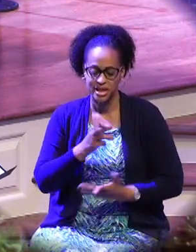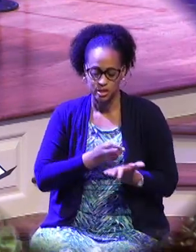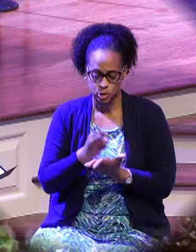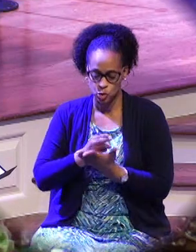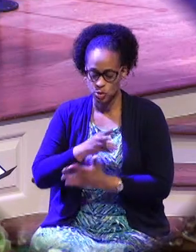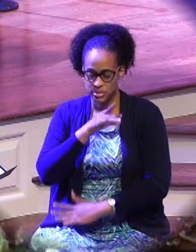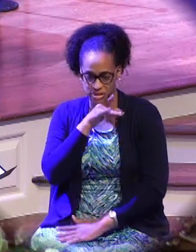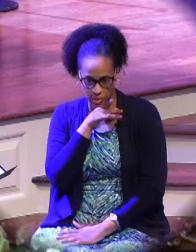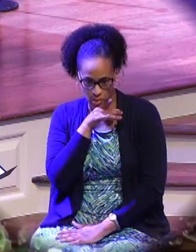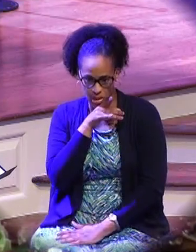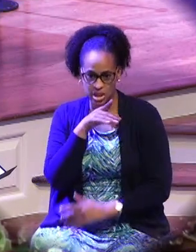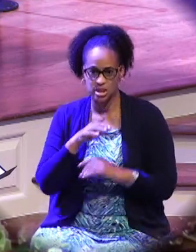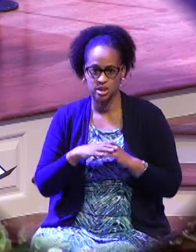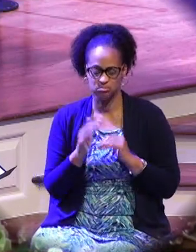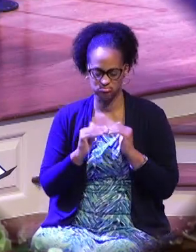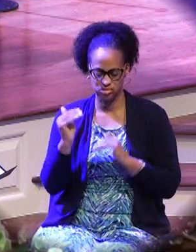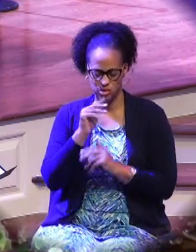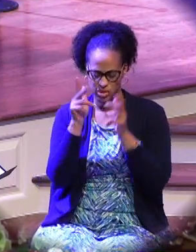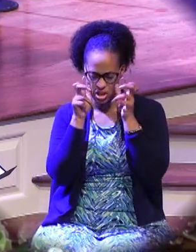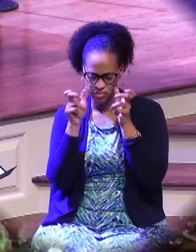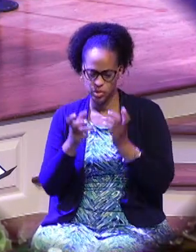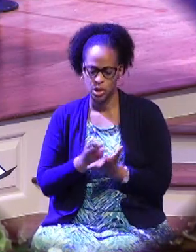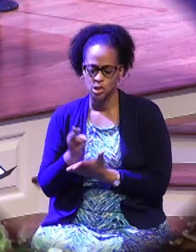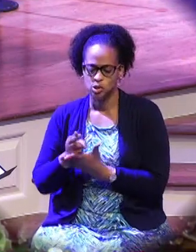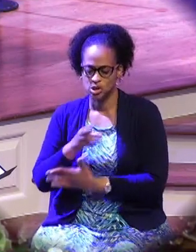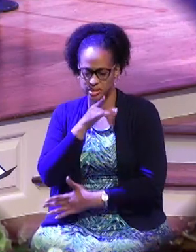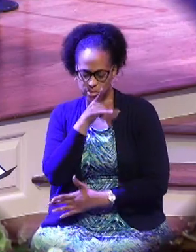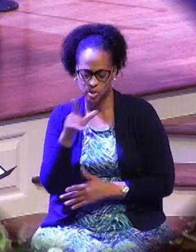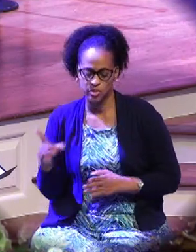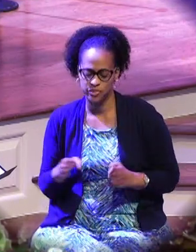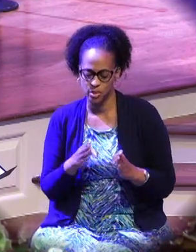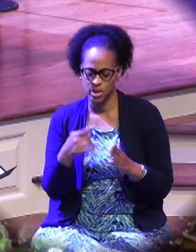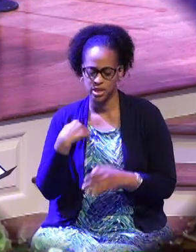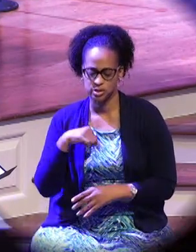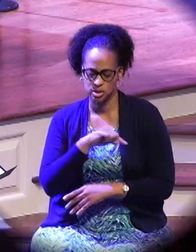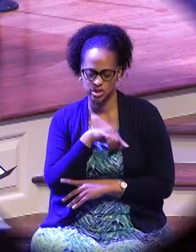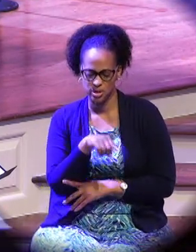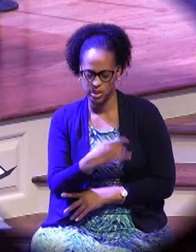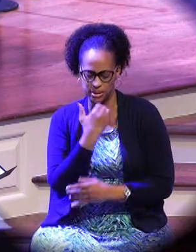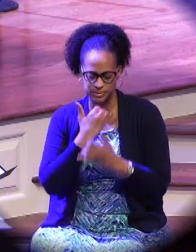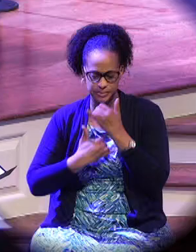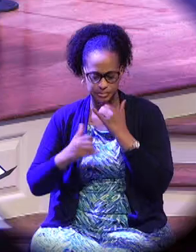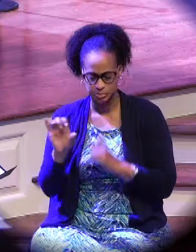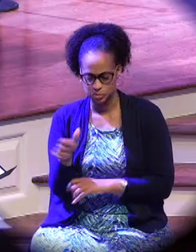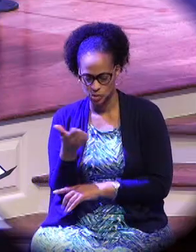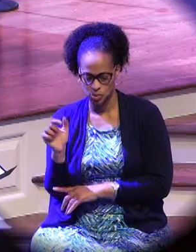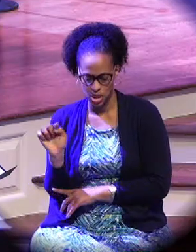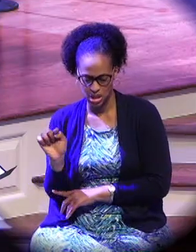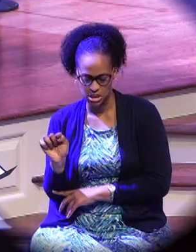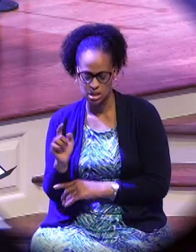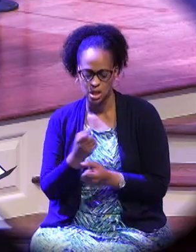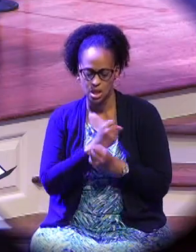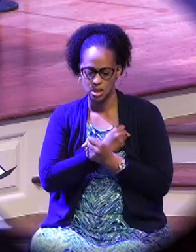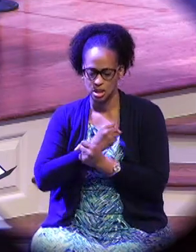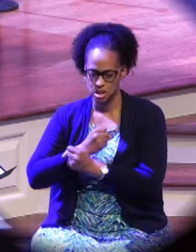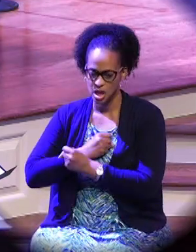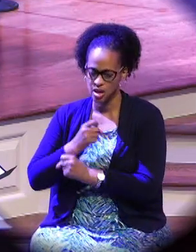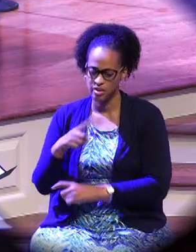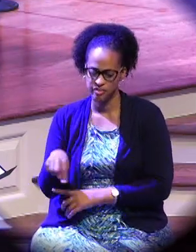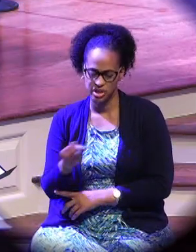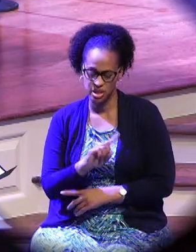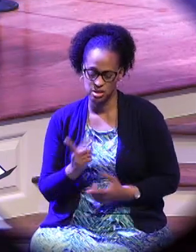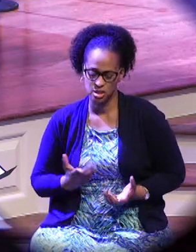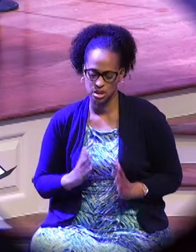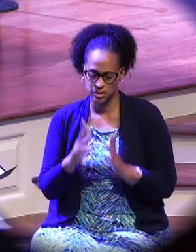spoken over evil, that truth be spoken over the ways we fall short. Otherwise, love is allowing